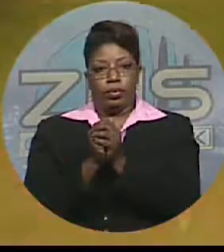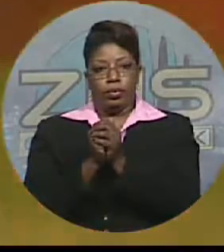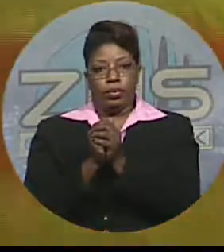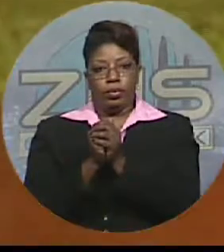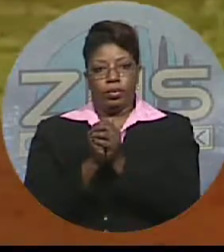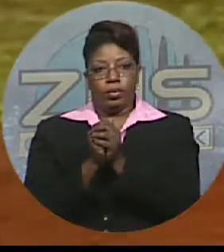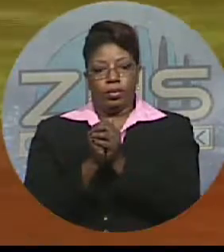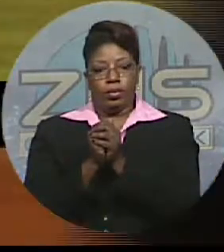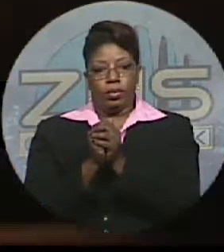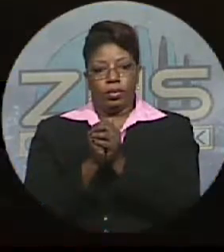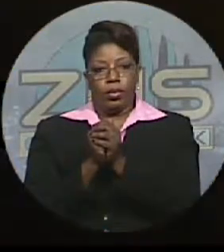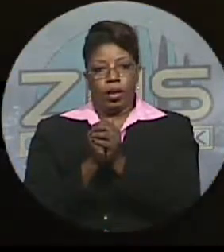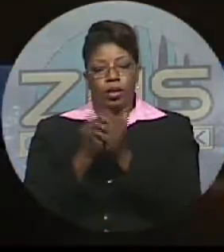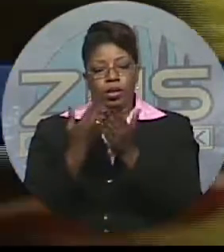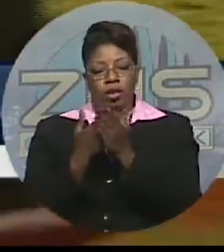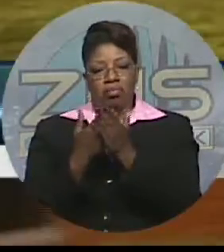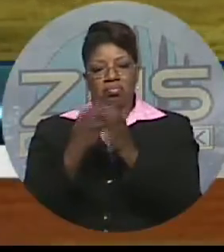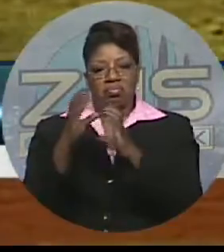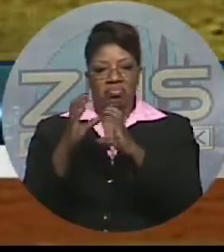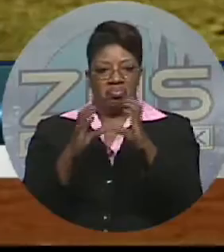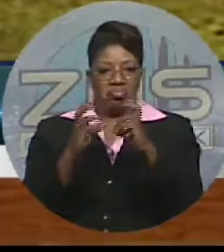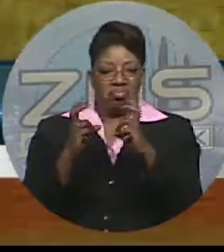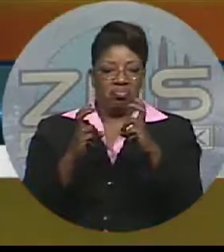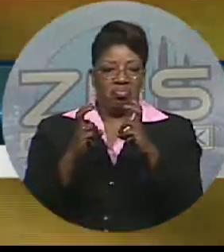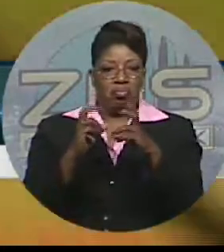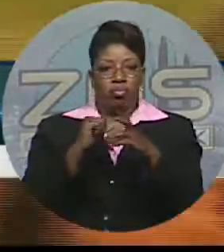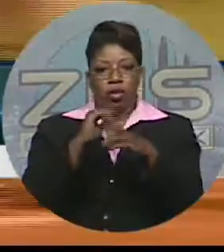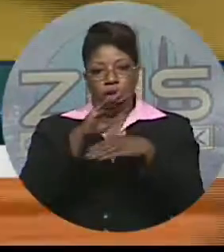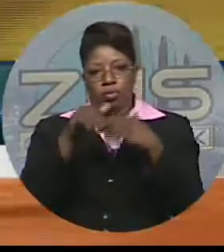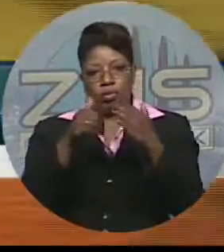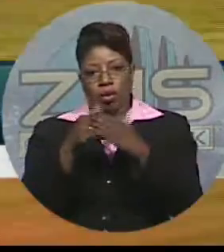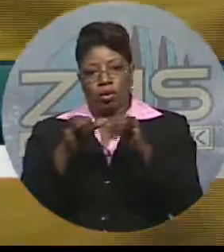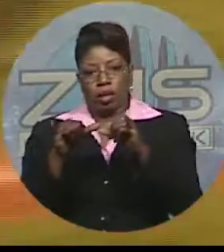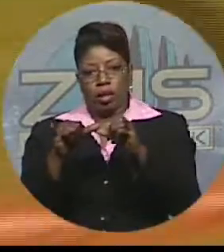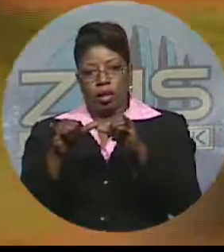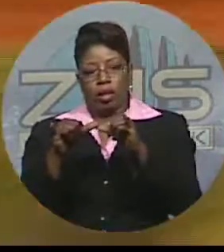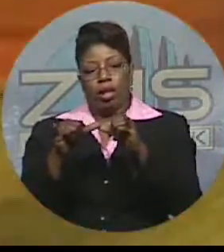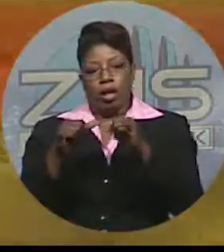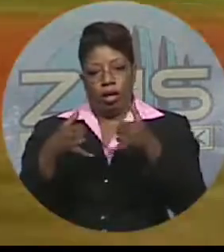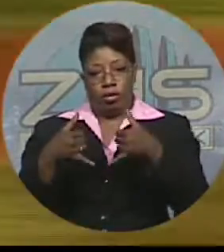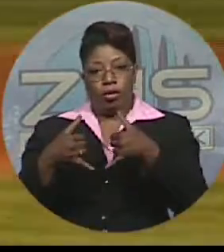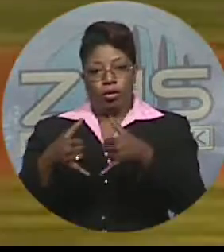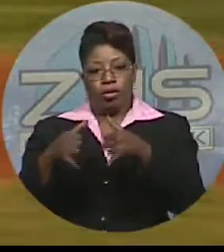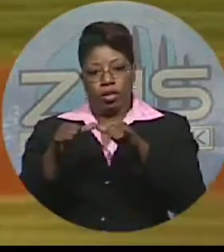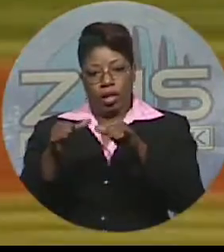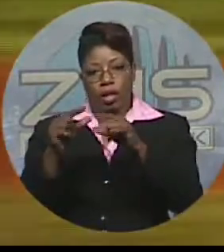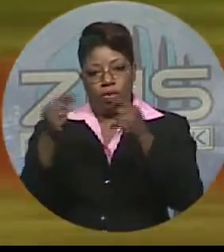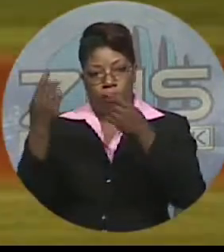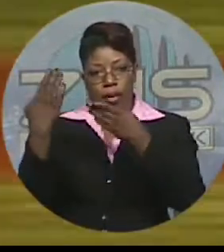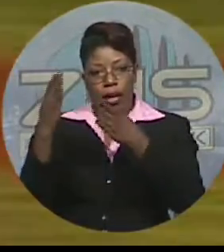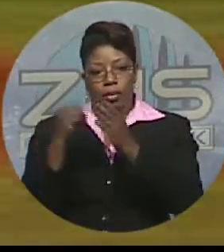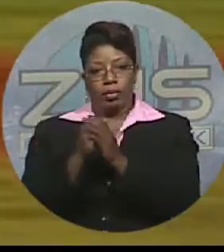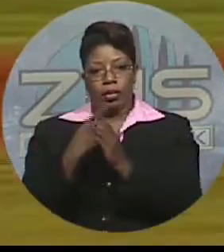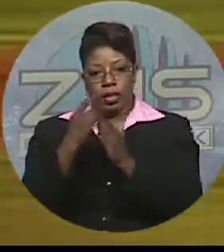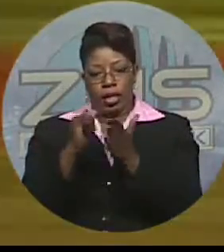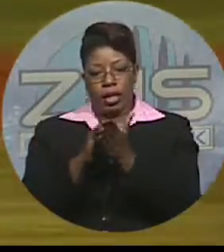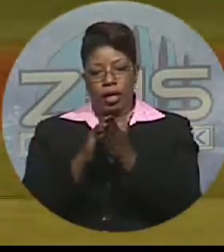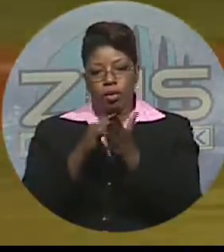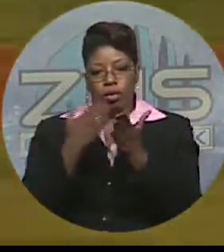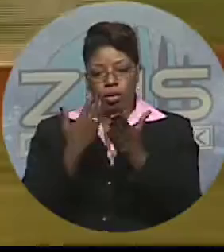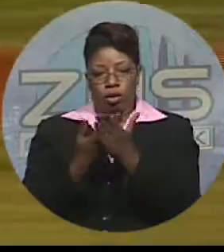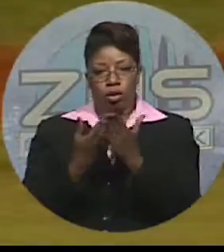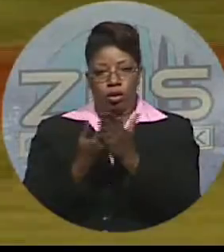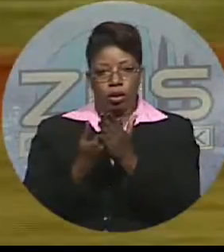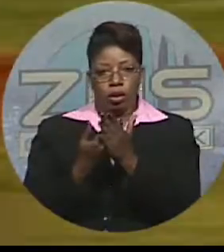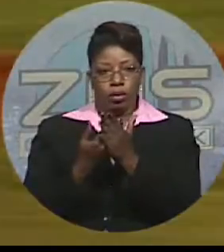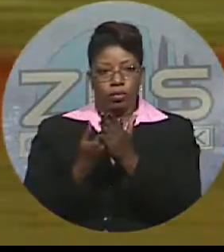It was a very competitive Nationals with not all the trophies staying in Grand Bahama. President Craig Salty Kemp says it was a competitive one that